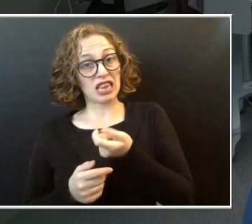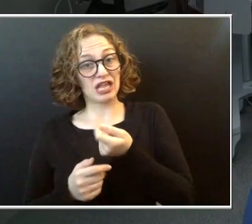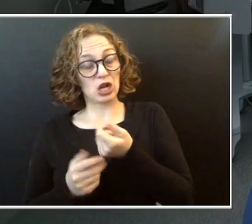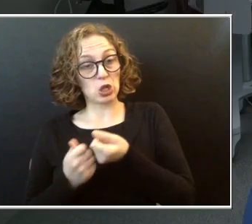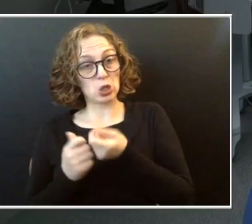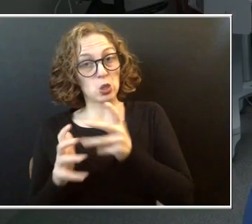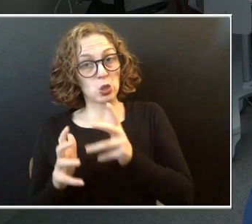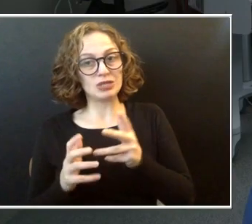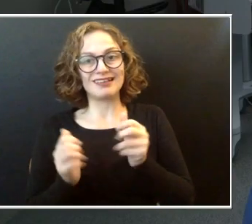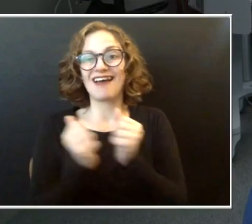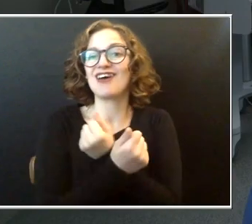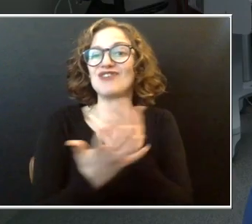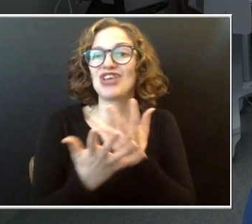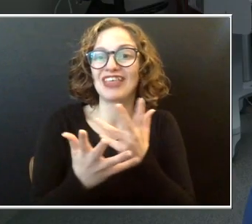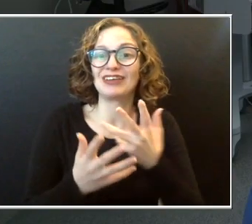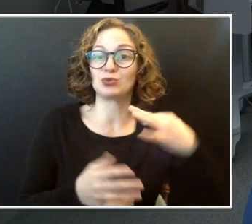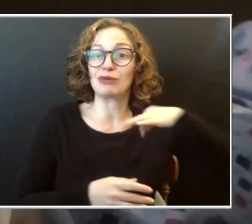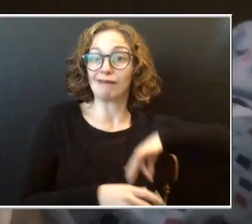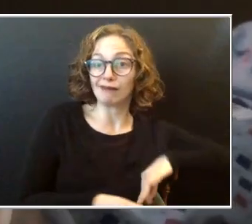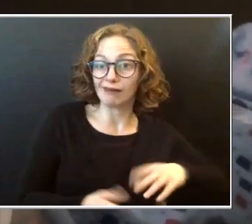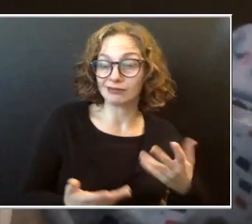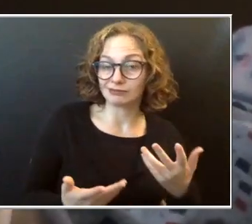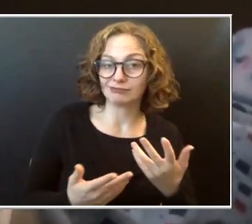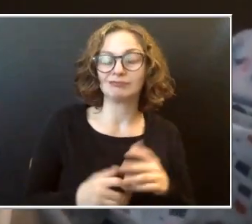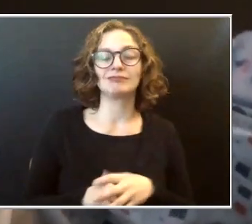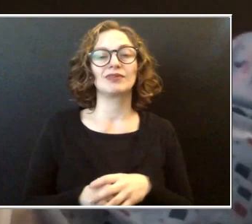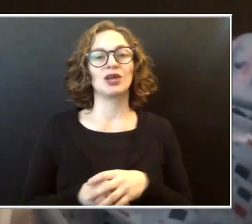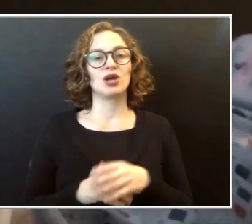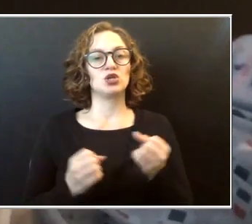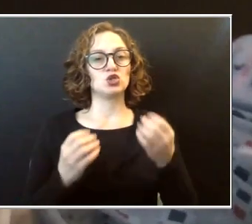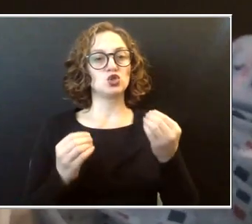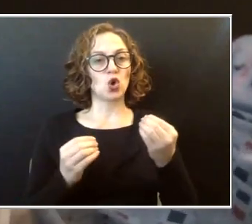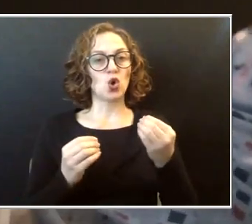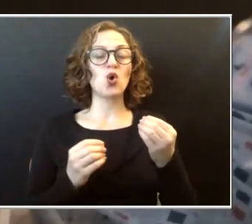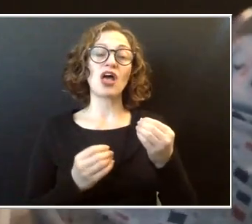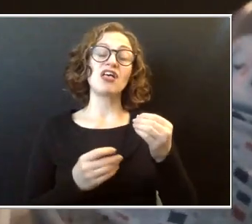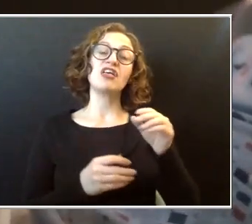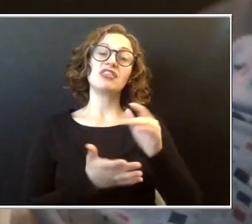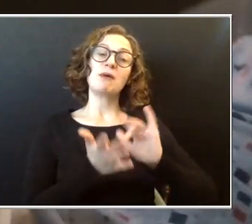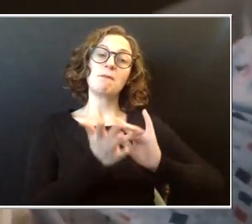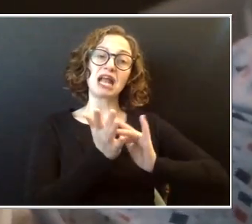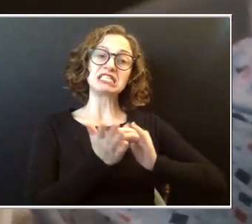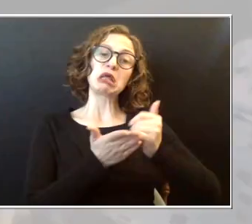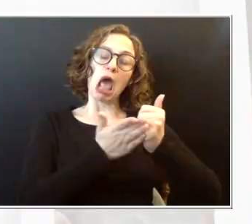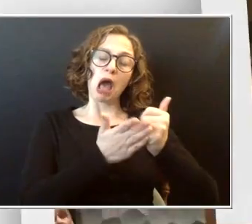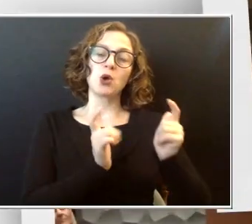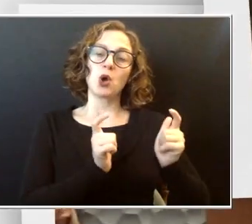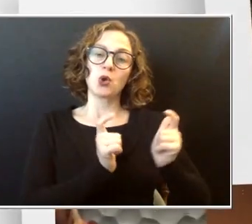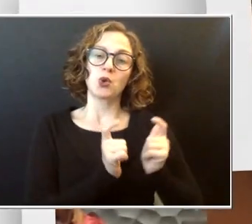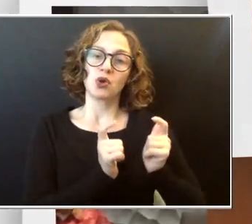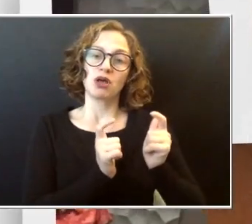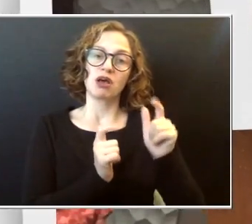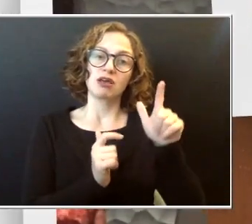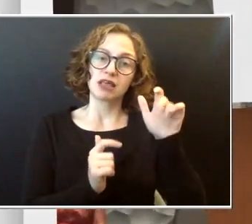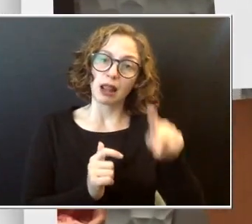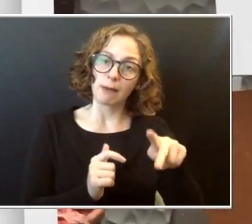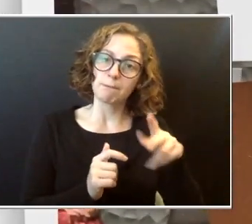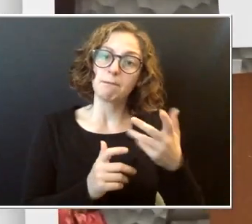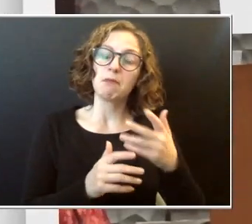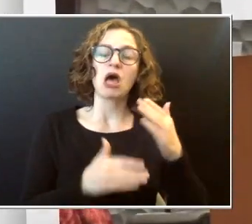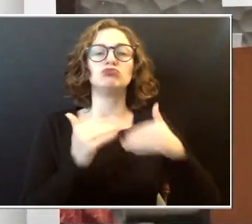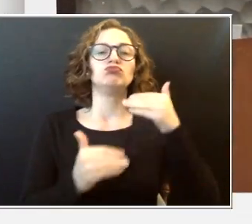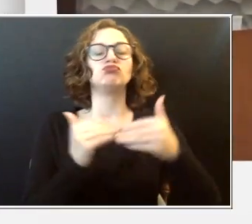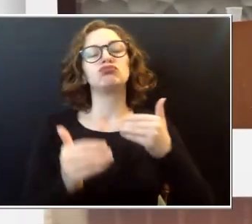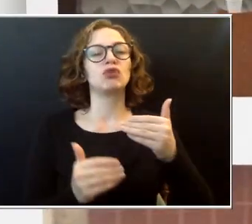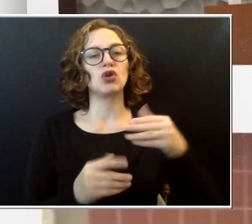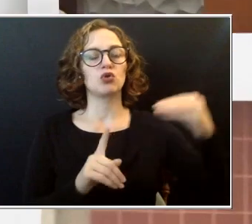hoped. Silvia had surgery, then radiation, which started right before Christmas 2019. In February of